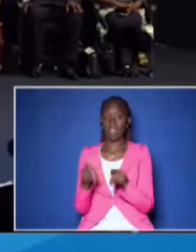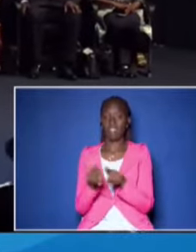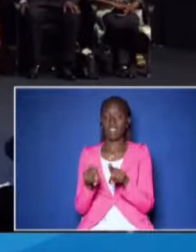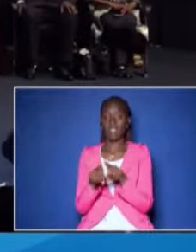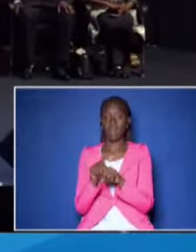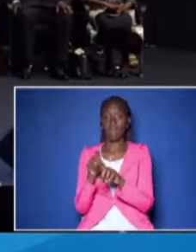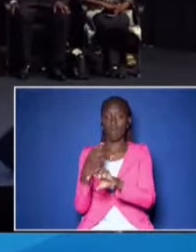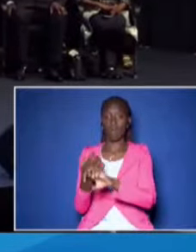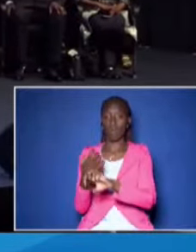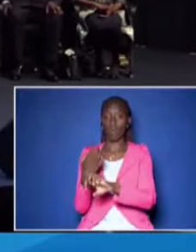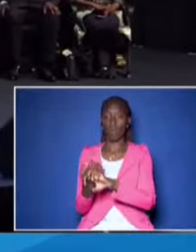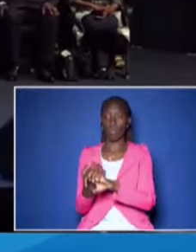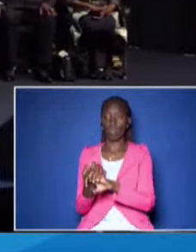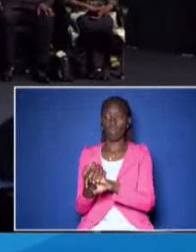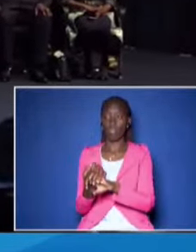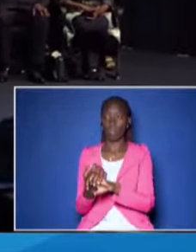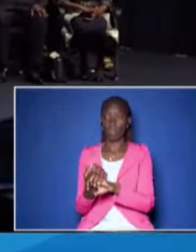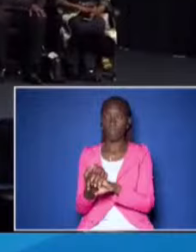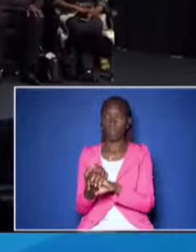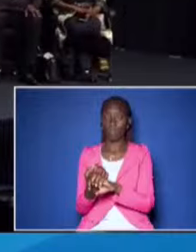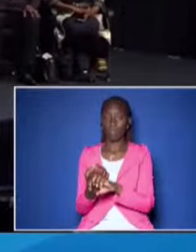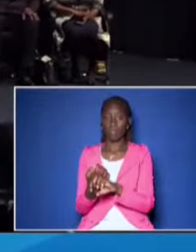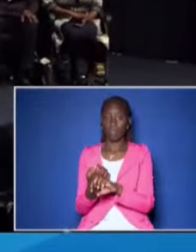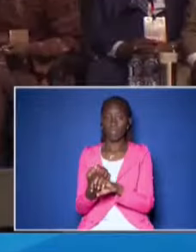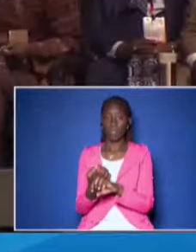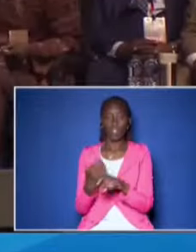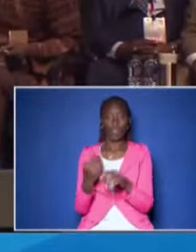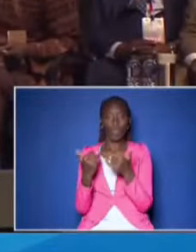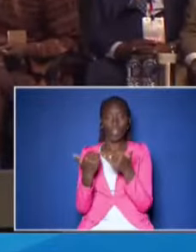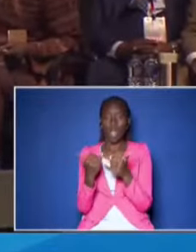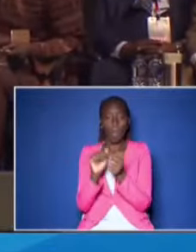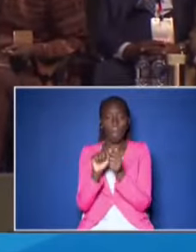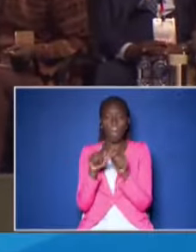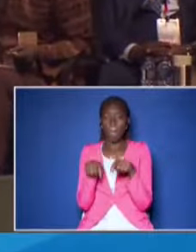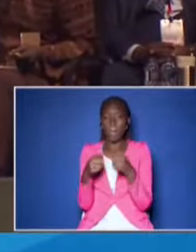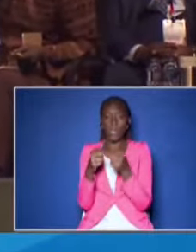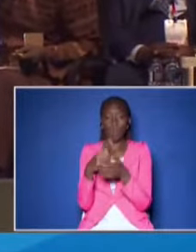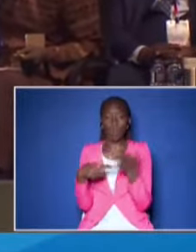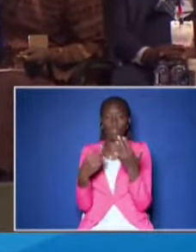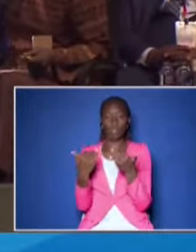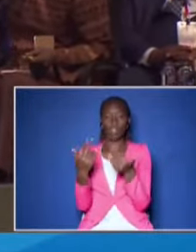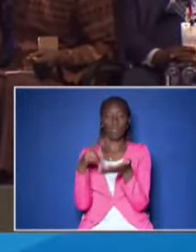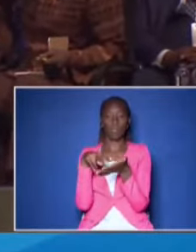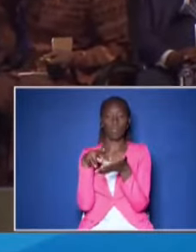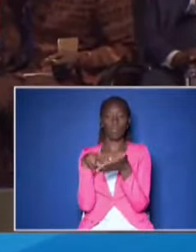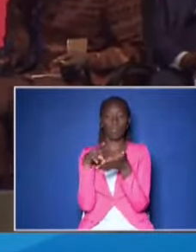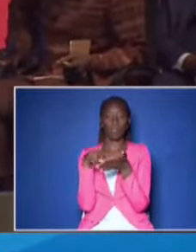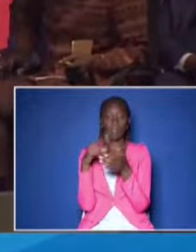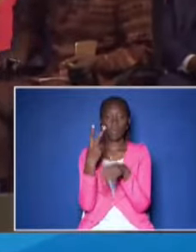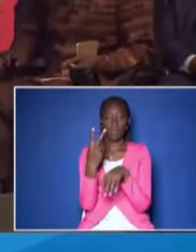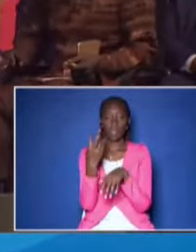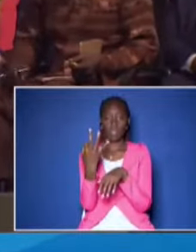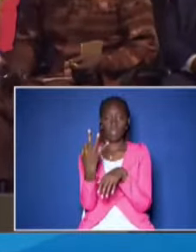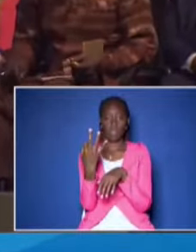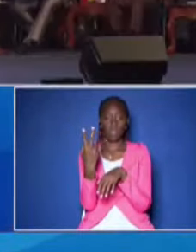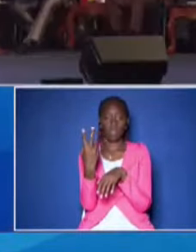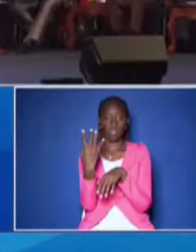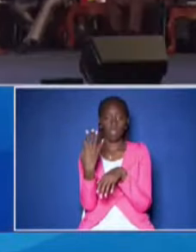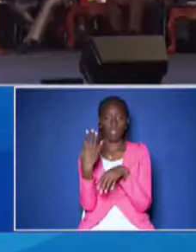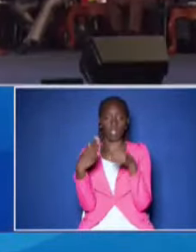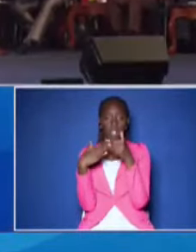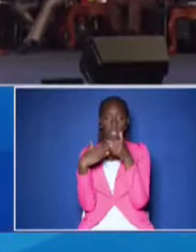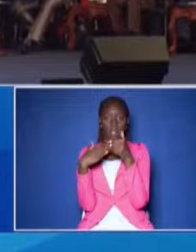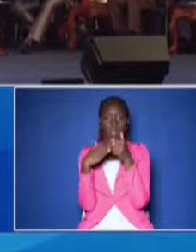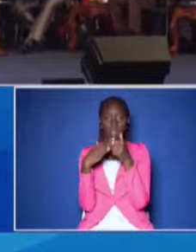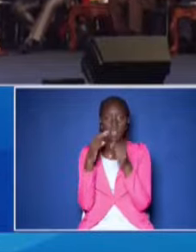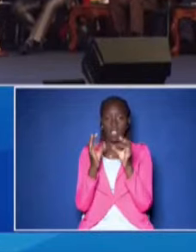rock what break read it 2329 is not